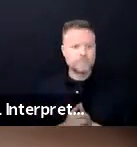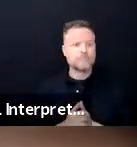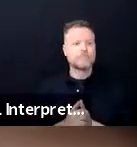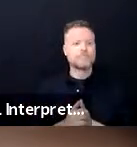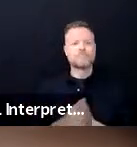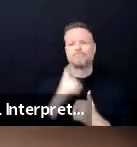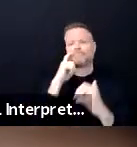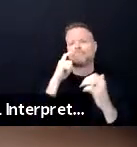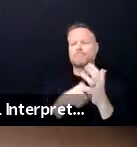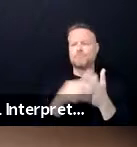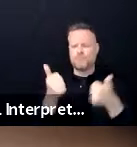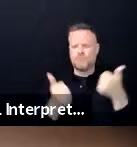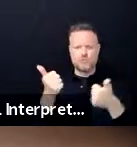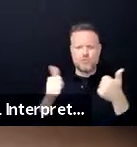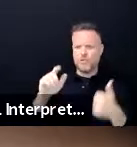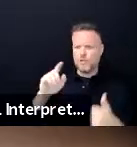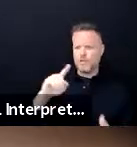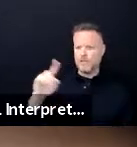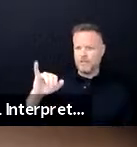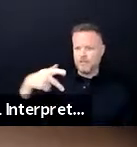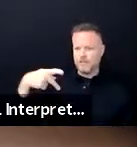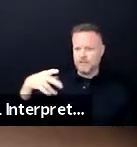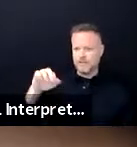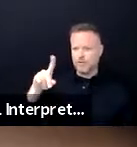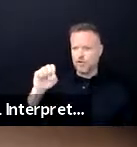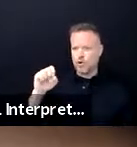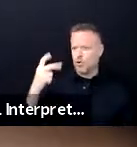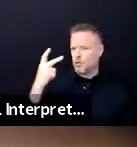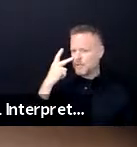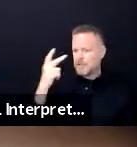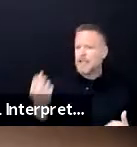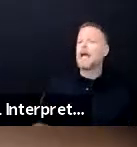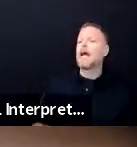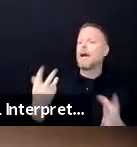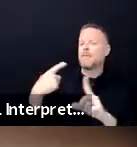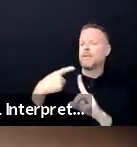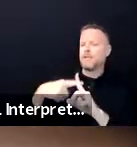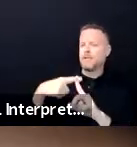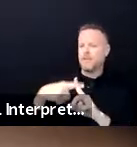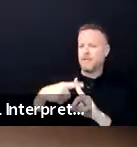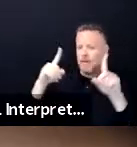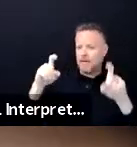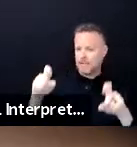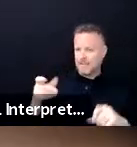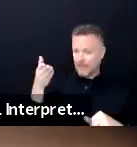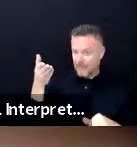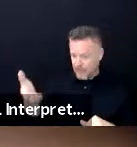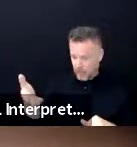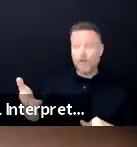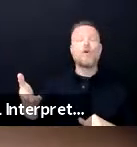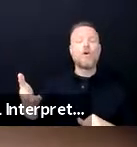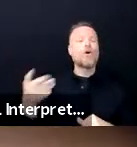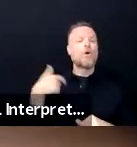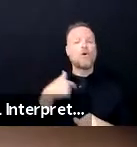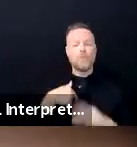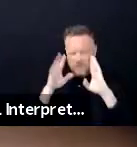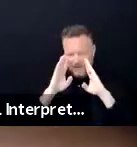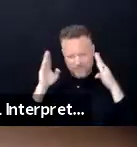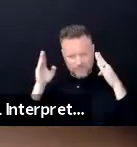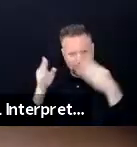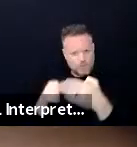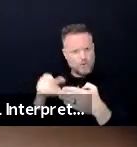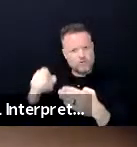zip codes based on the number of positive tests, and we focused our efforts in those